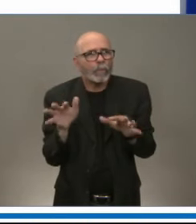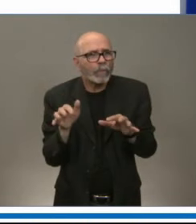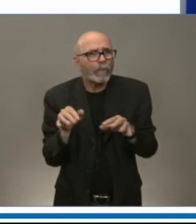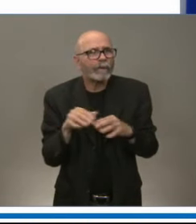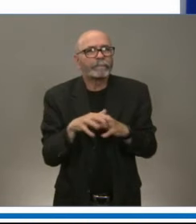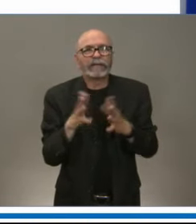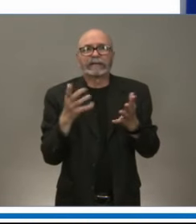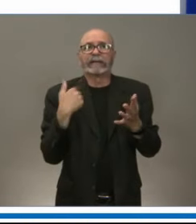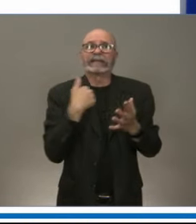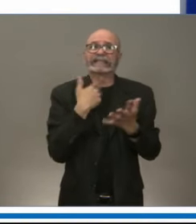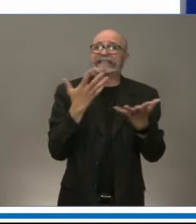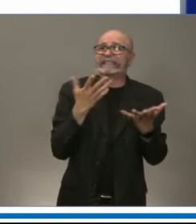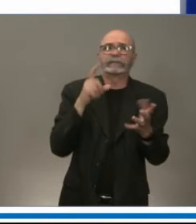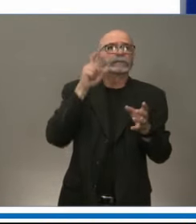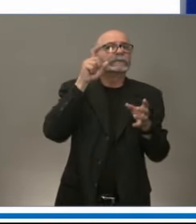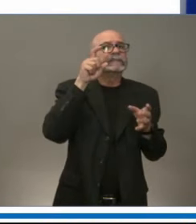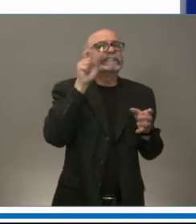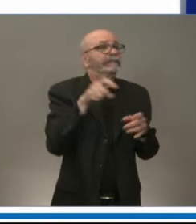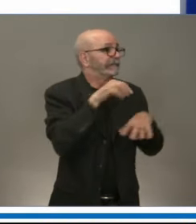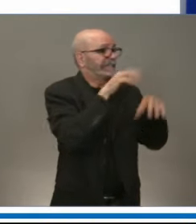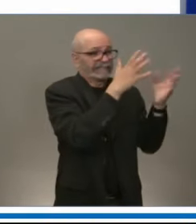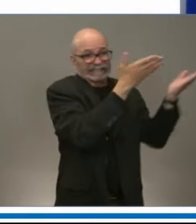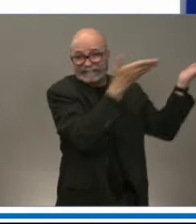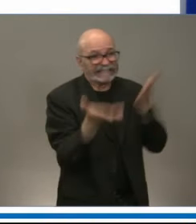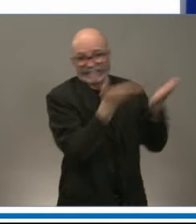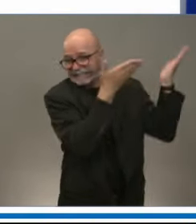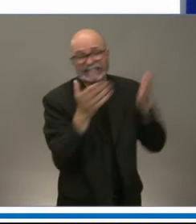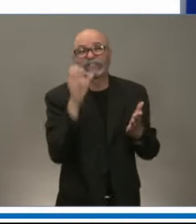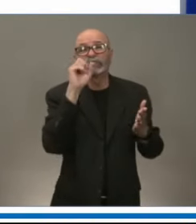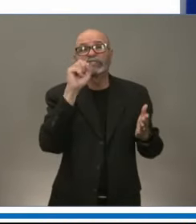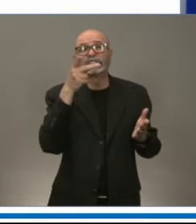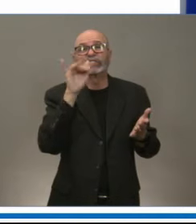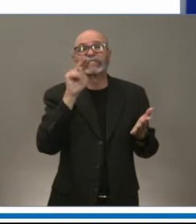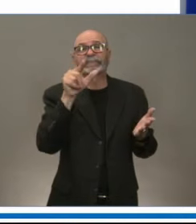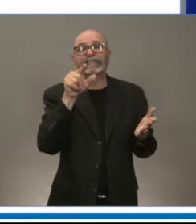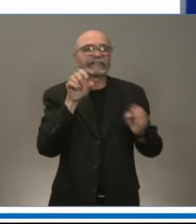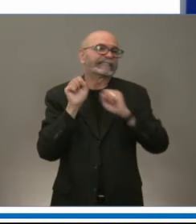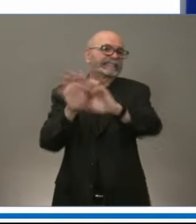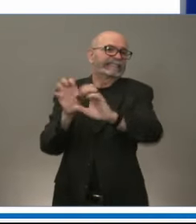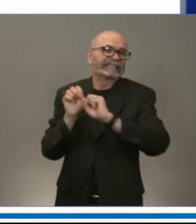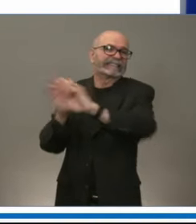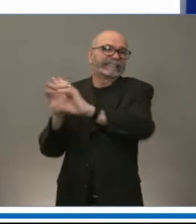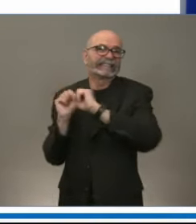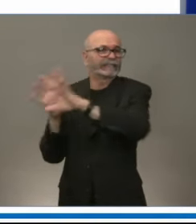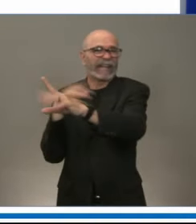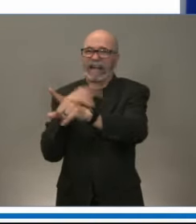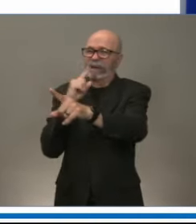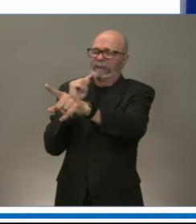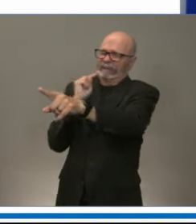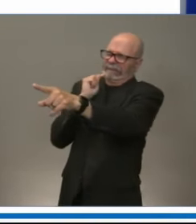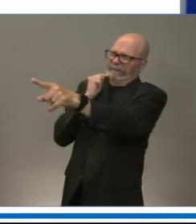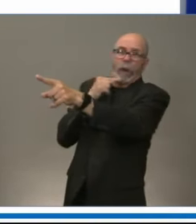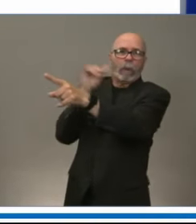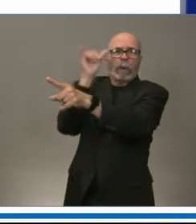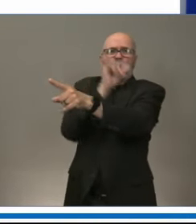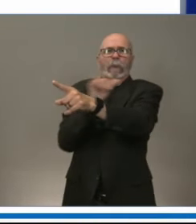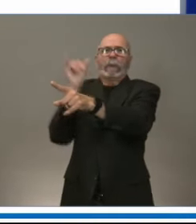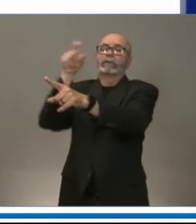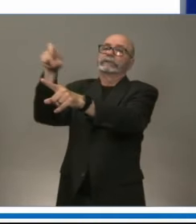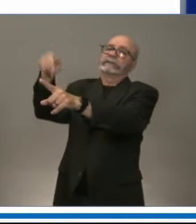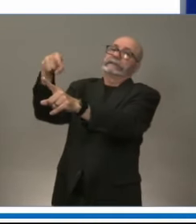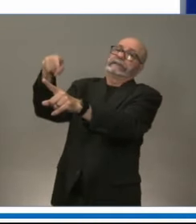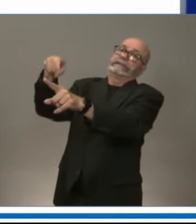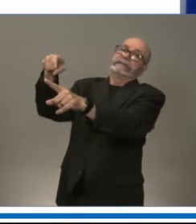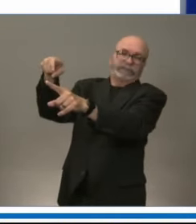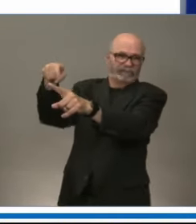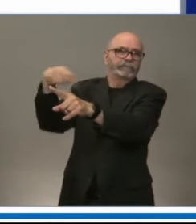shipment coming in, that it obviously has to go to communities that need it today, with the assurance that if it was required here, that we would